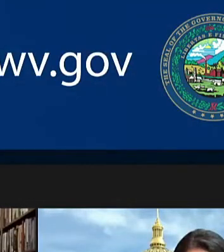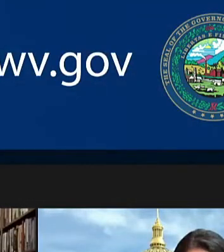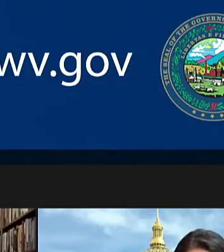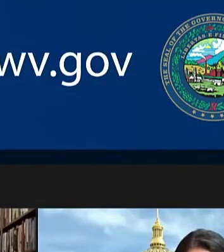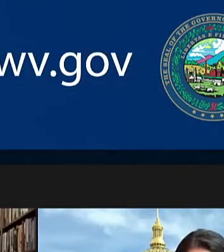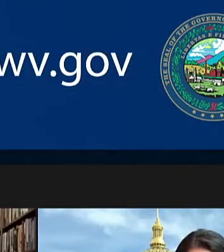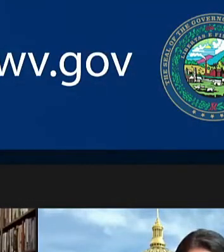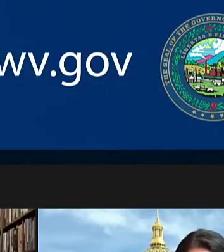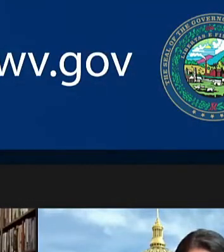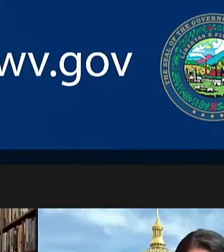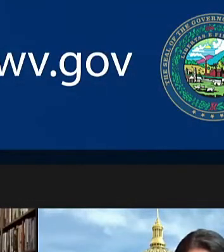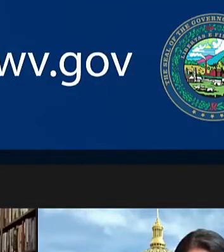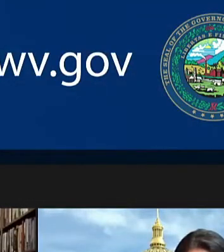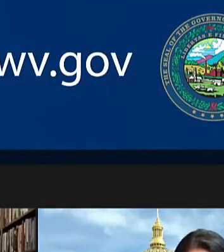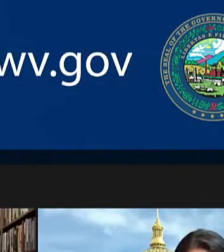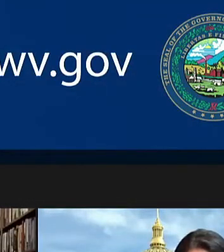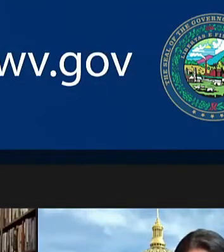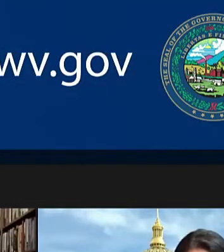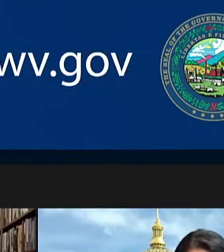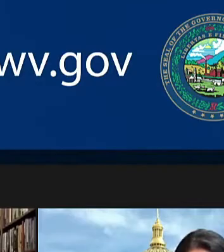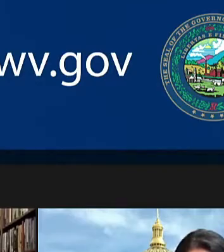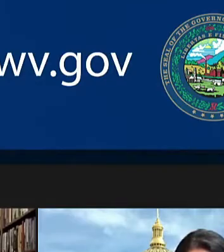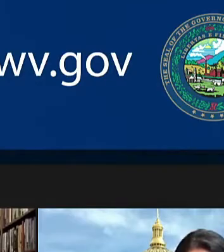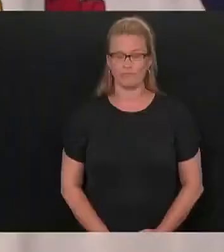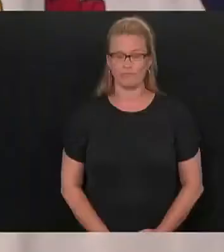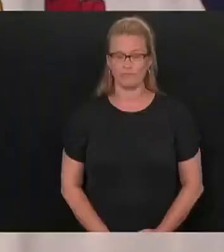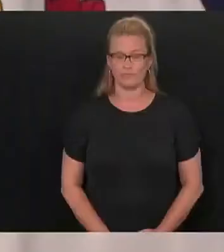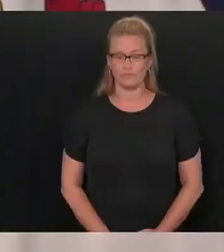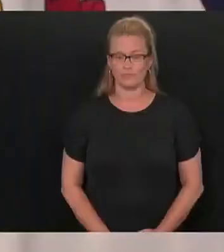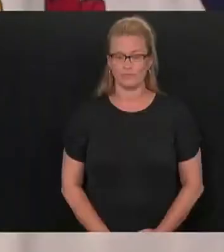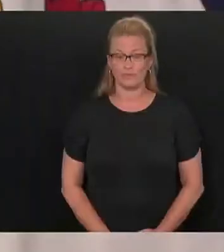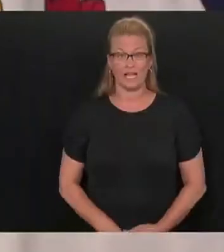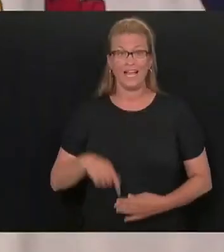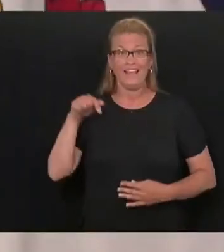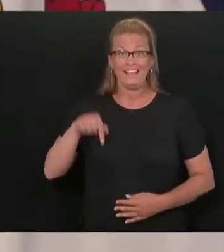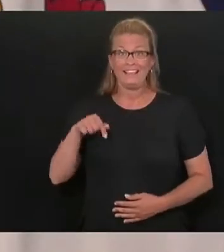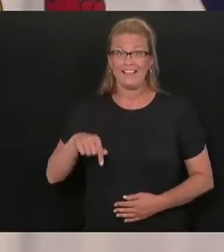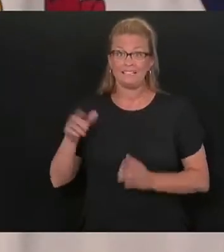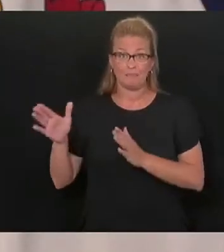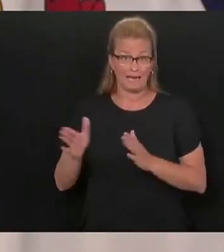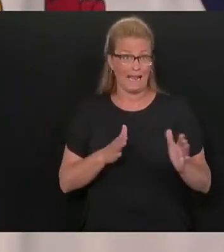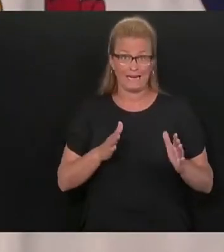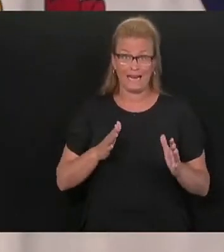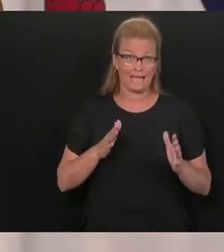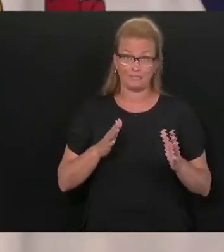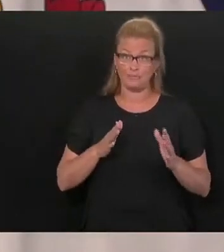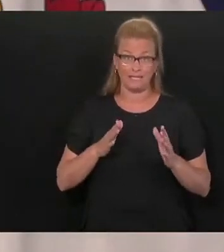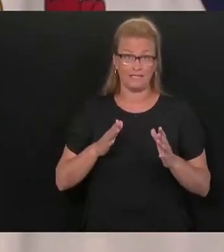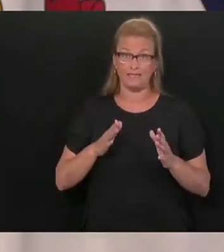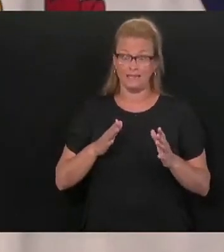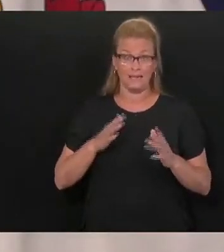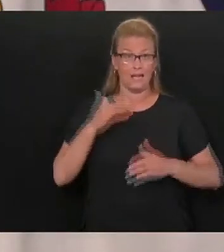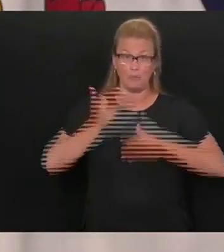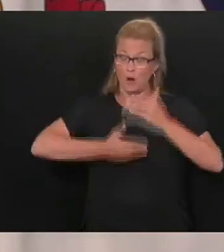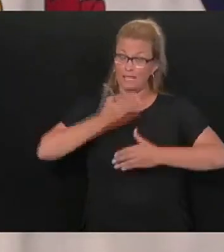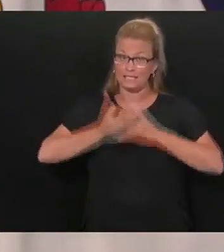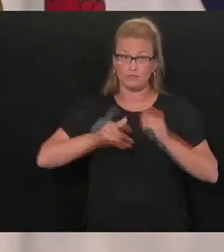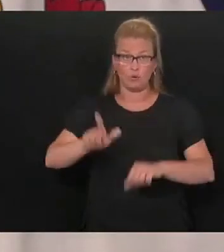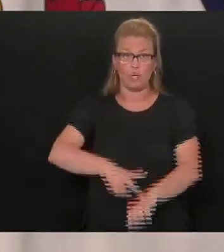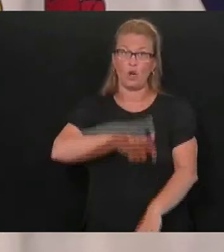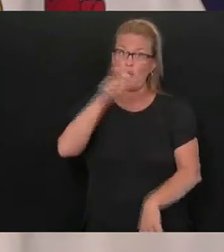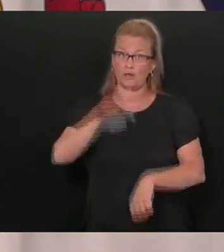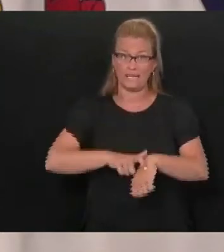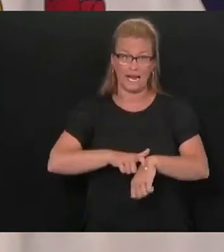Brad, let me say this. This plan has been in the making for a long, long time, and everybody's been working on it. And